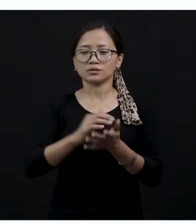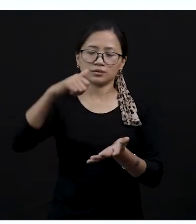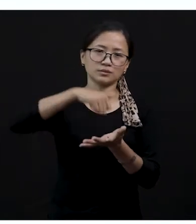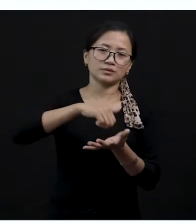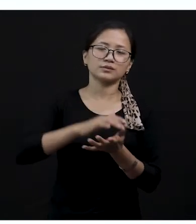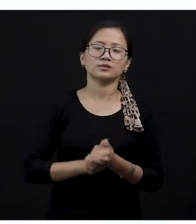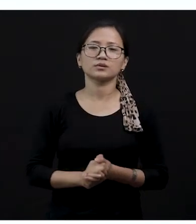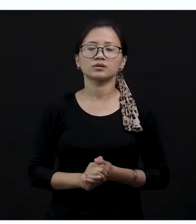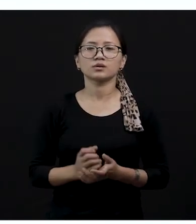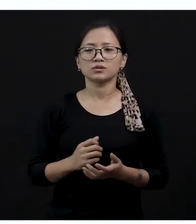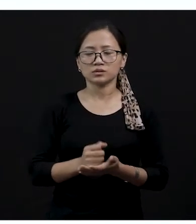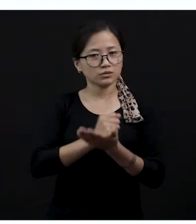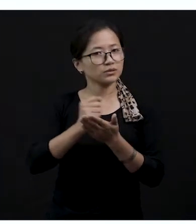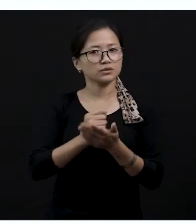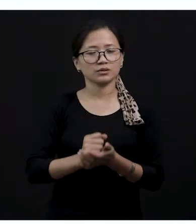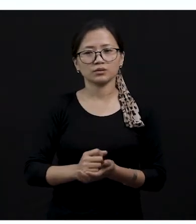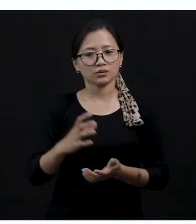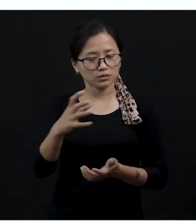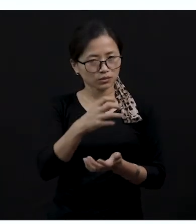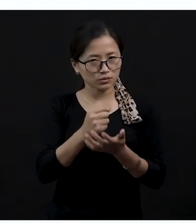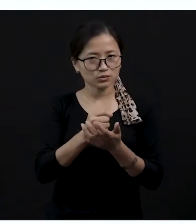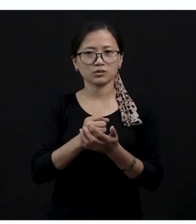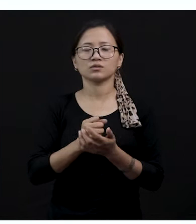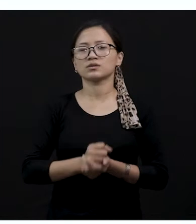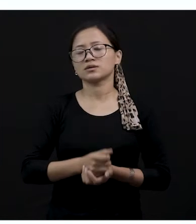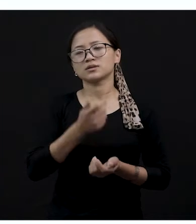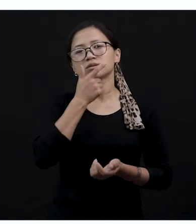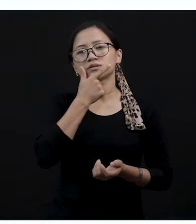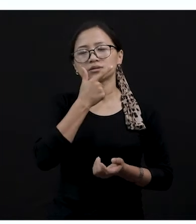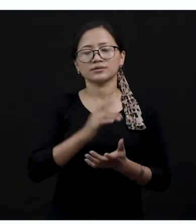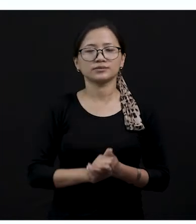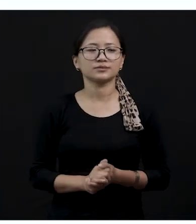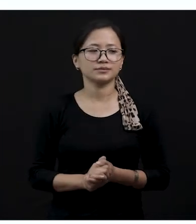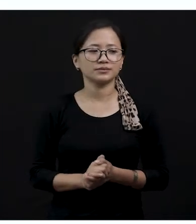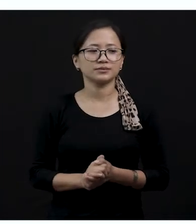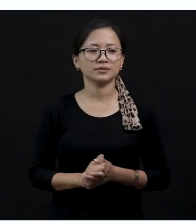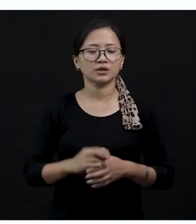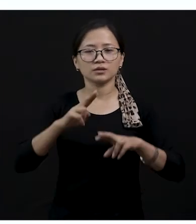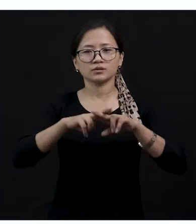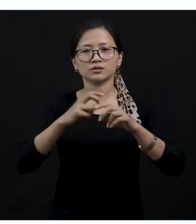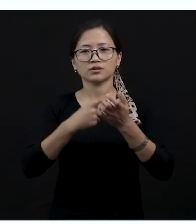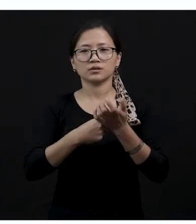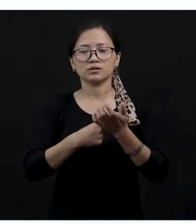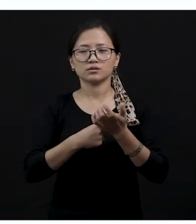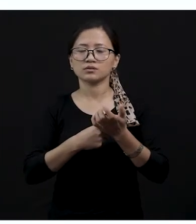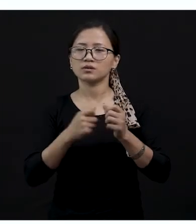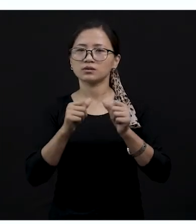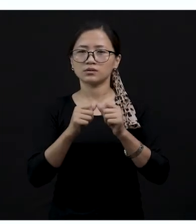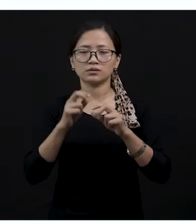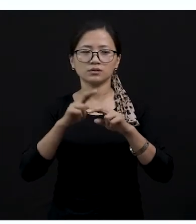up, trying to control his laughter, right? So that is it, okay? The meaning of doubled up. Now next is tough.